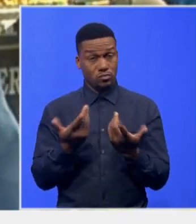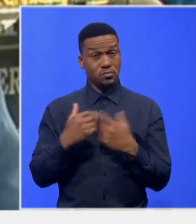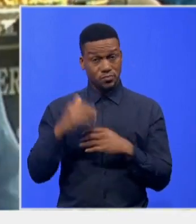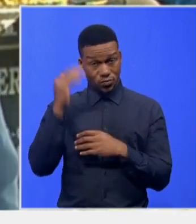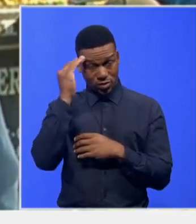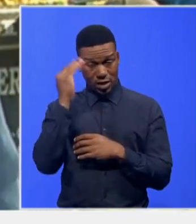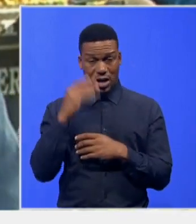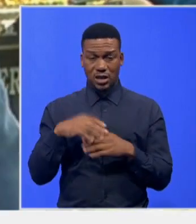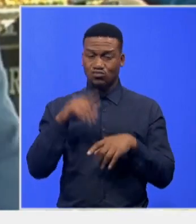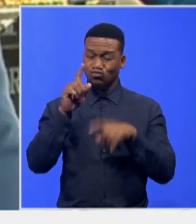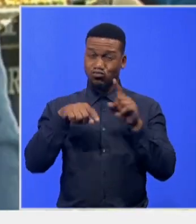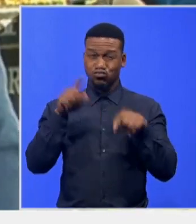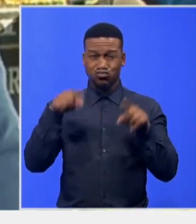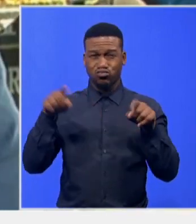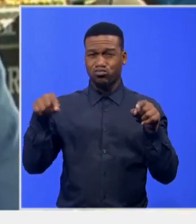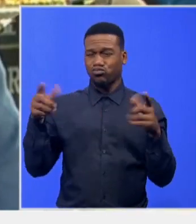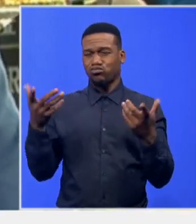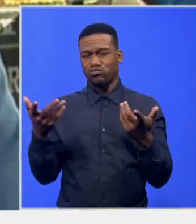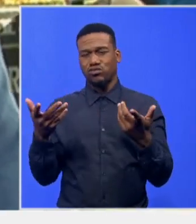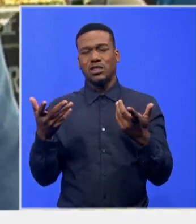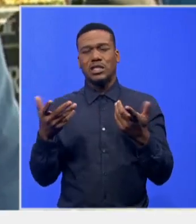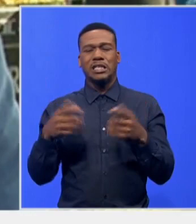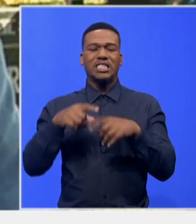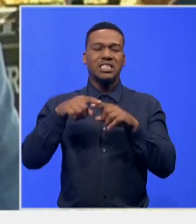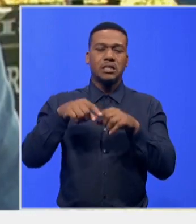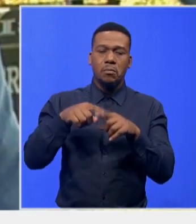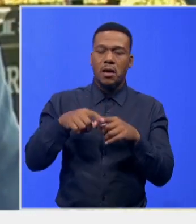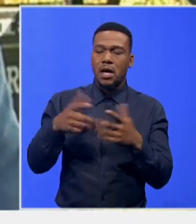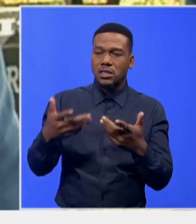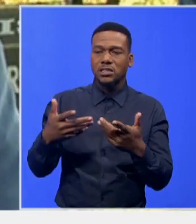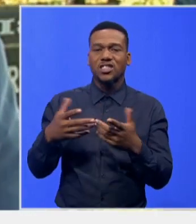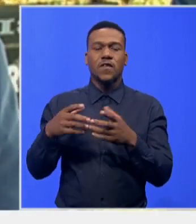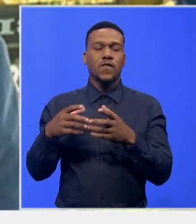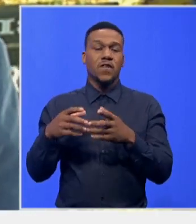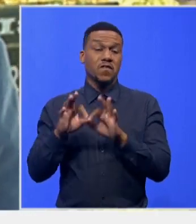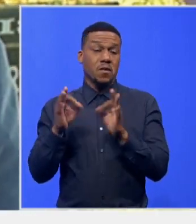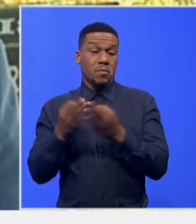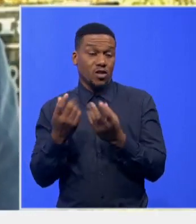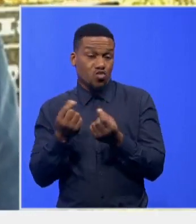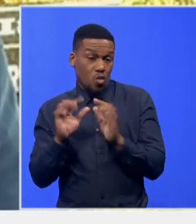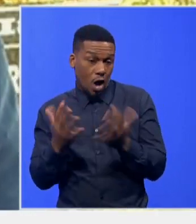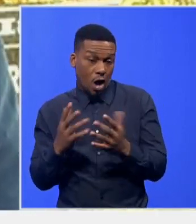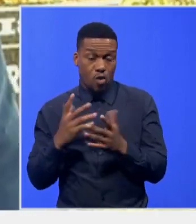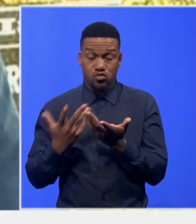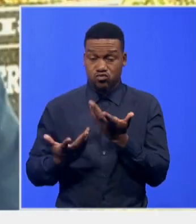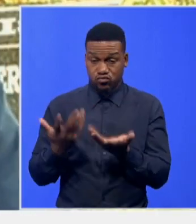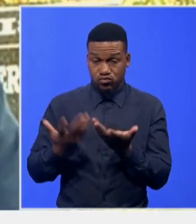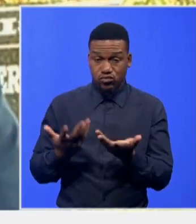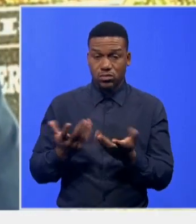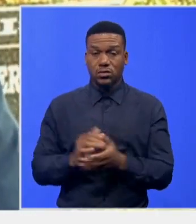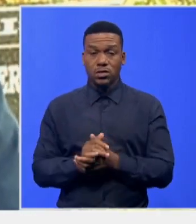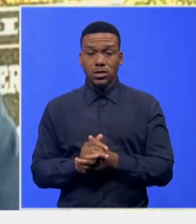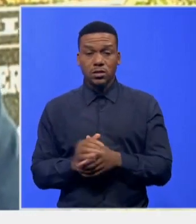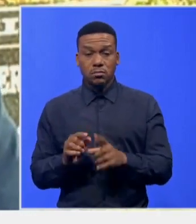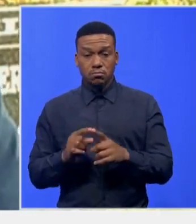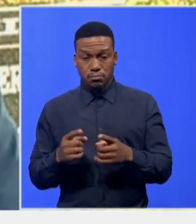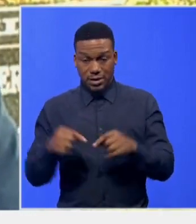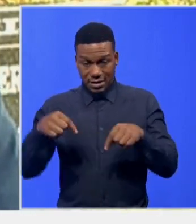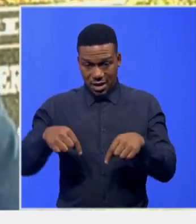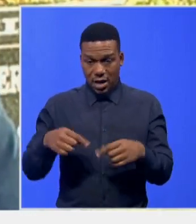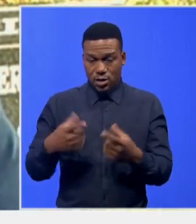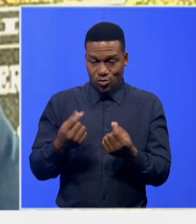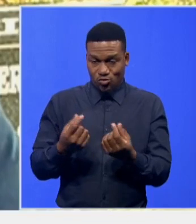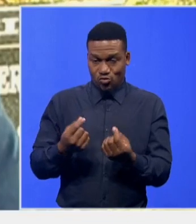vary by the use of this or that ritual, but this is how people in this neck of the wood celebrate